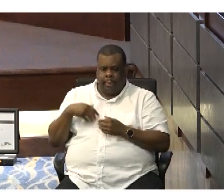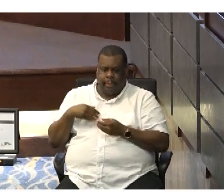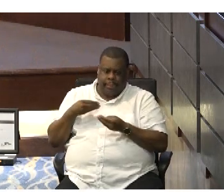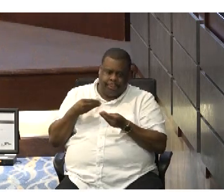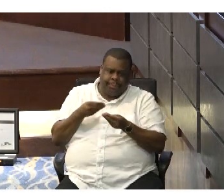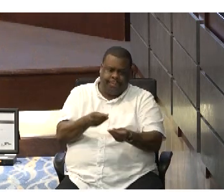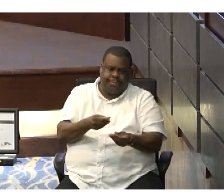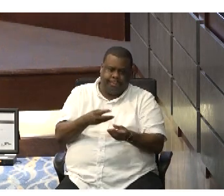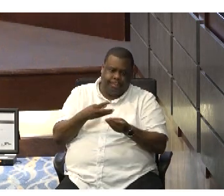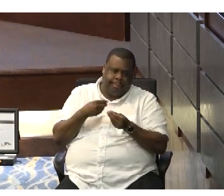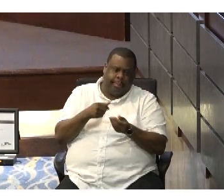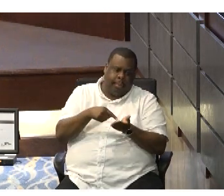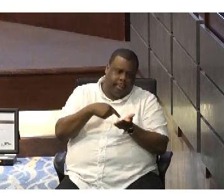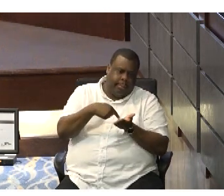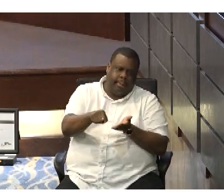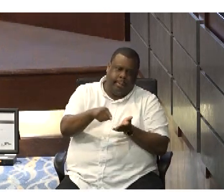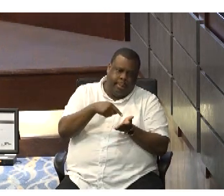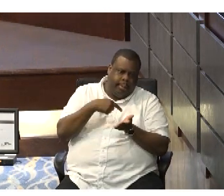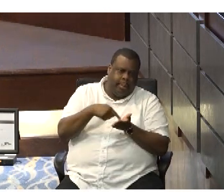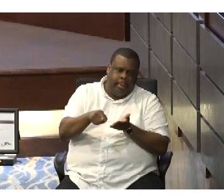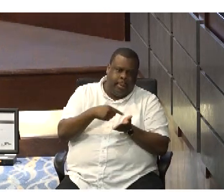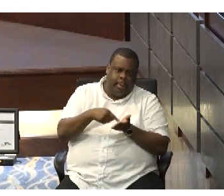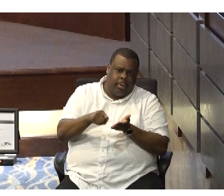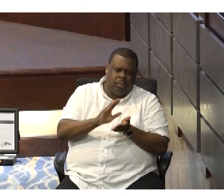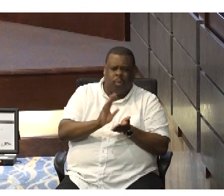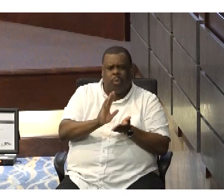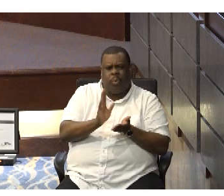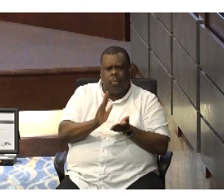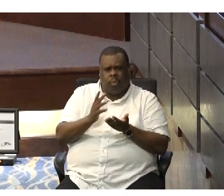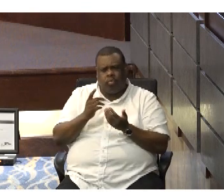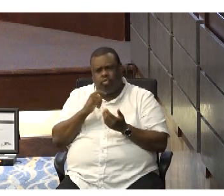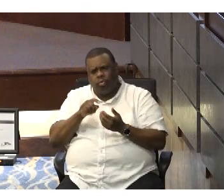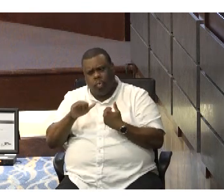could have prevented by building it differently when we first built it.